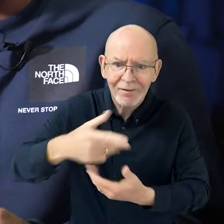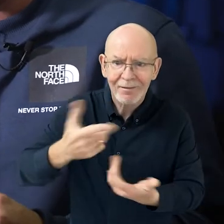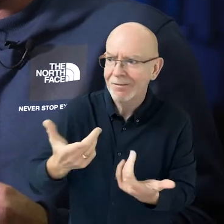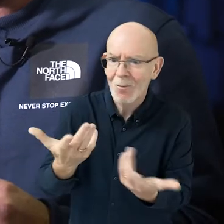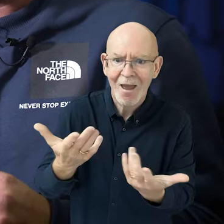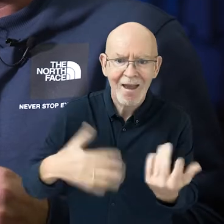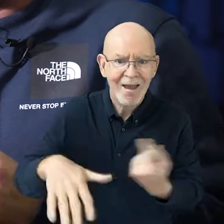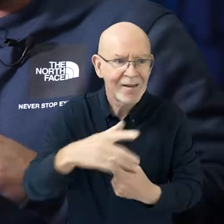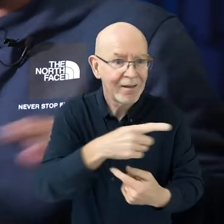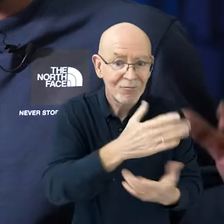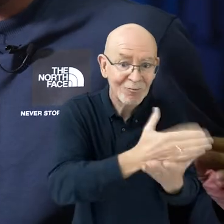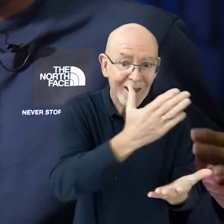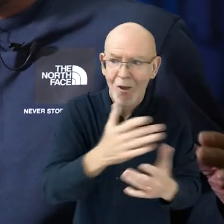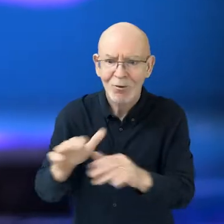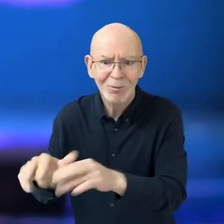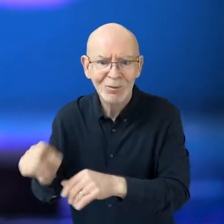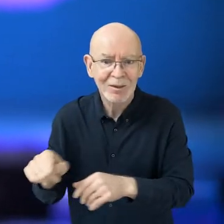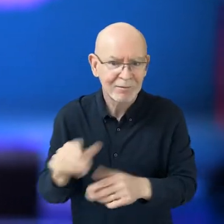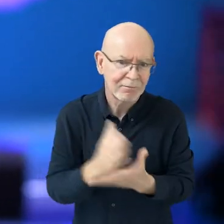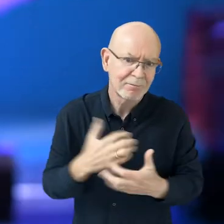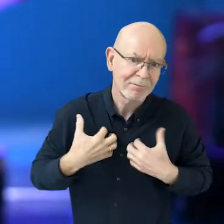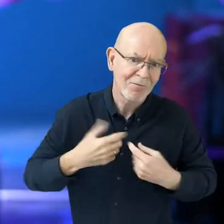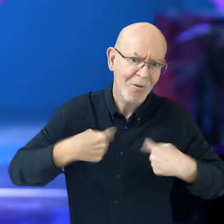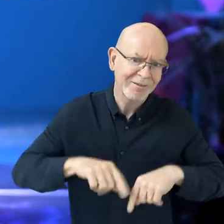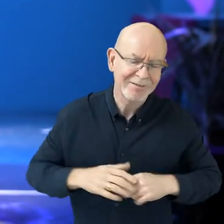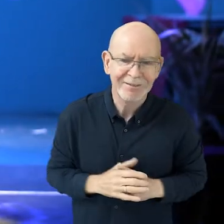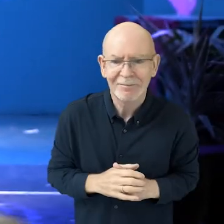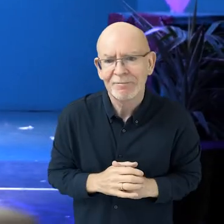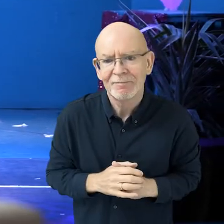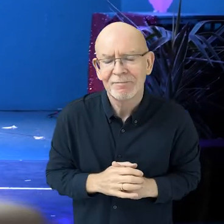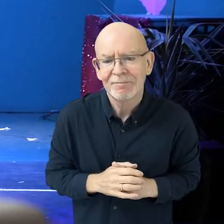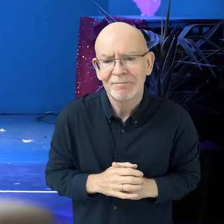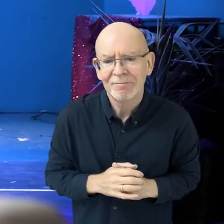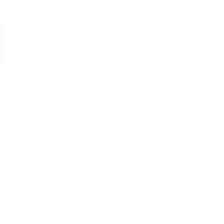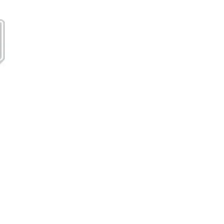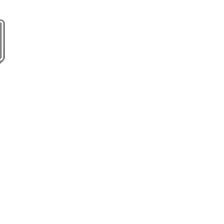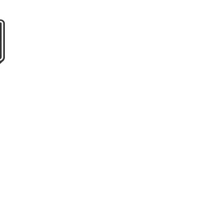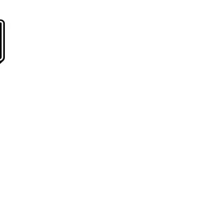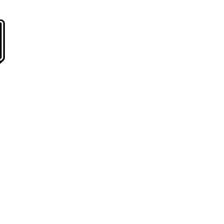for the live sector. And it's an exciting moment for us.